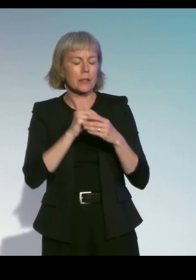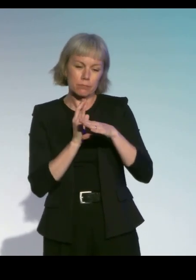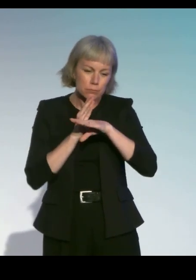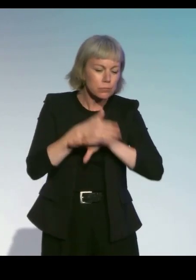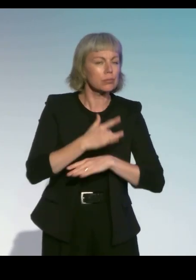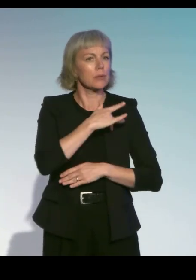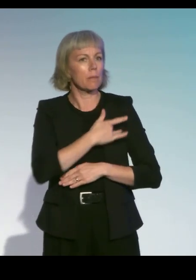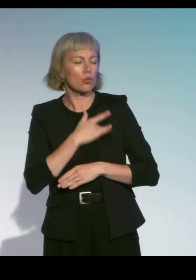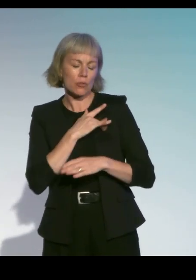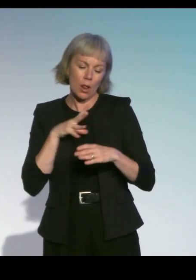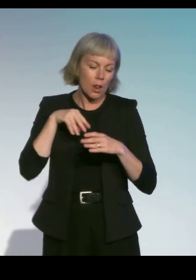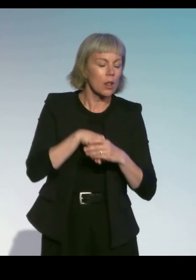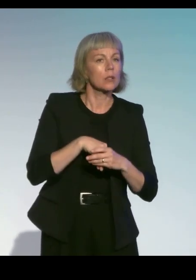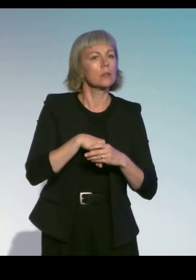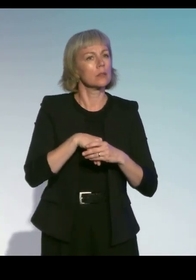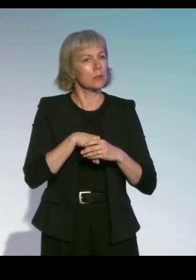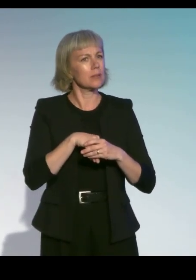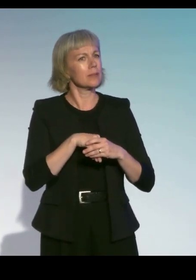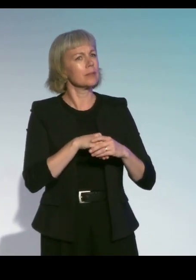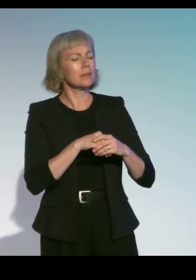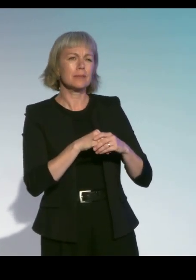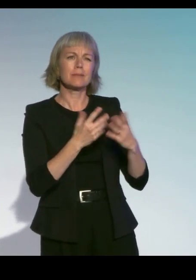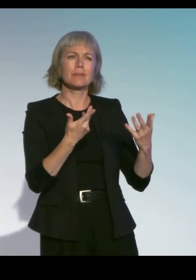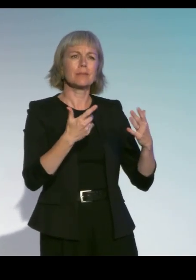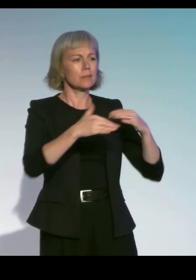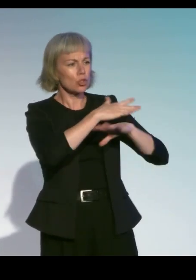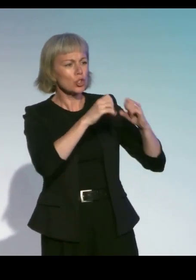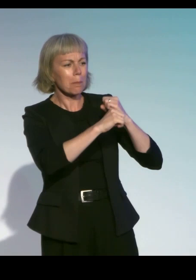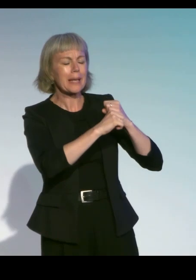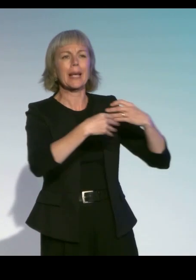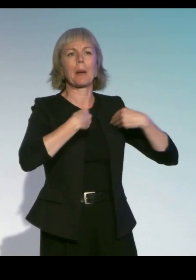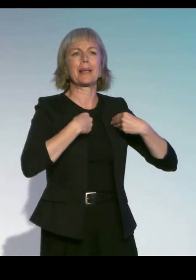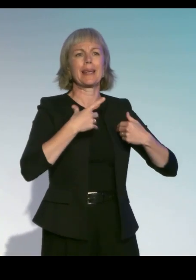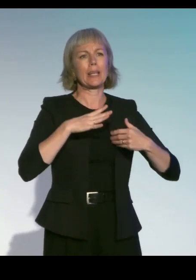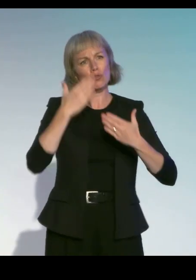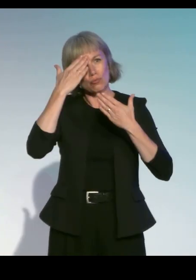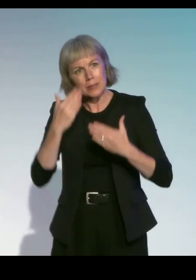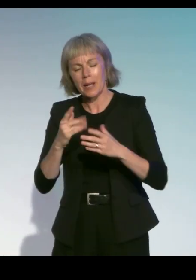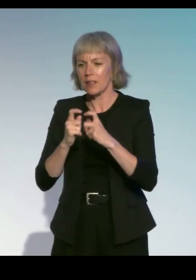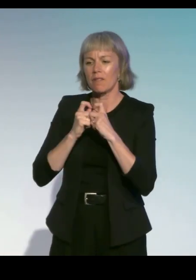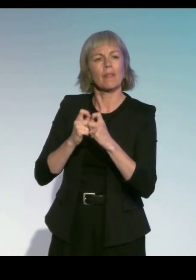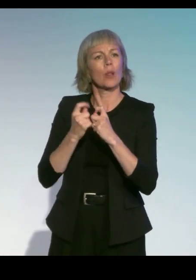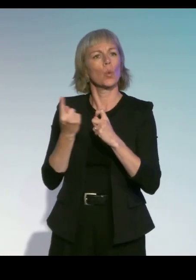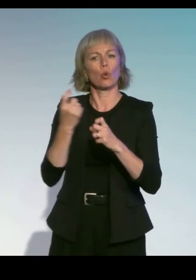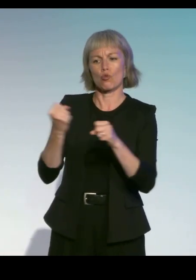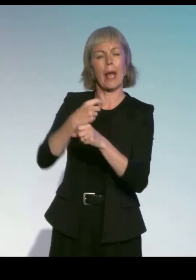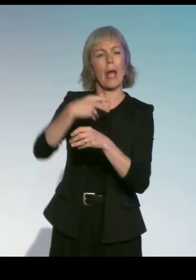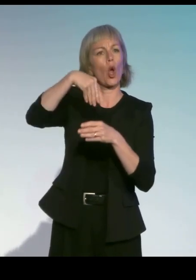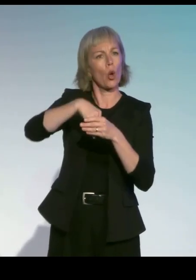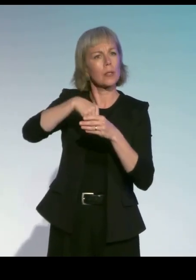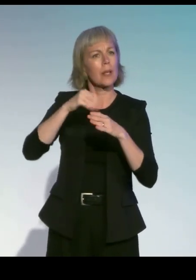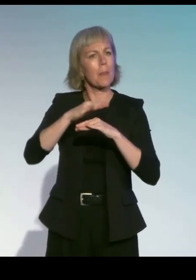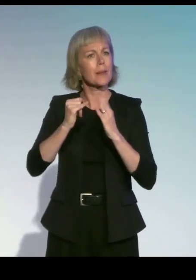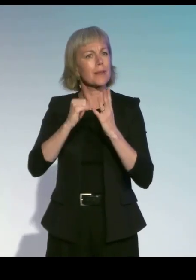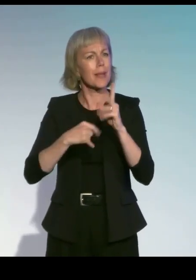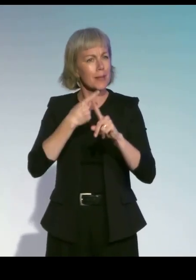labor. And so platforms need to develop ways in which to respect and value those creators. And that's not just simply through visibility around